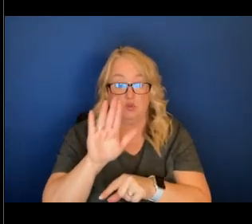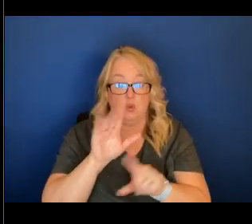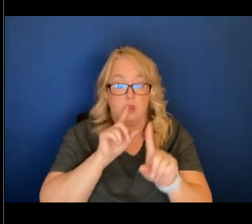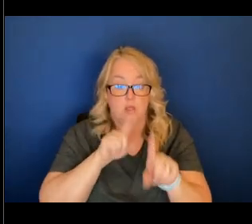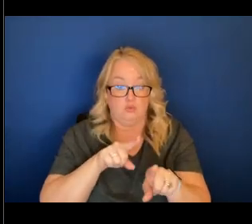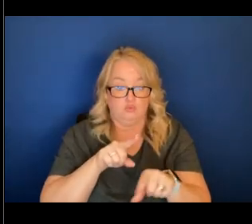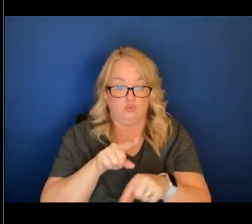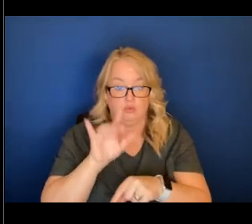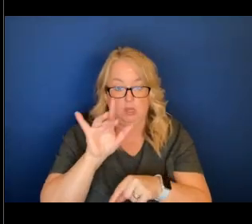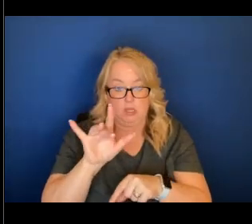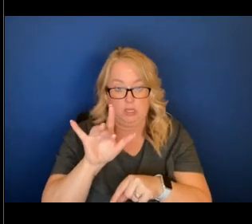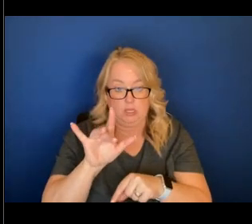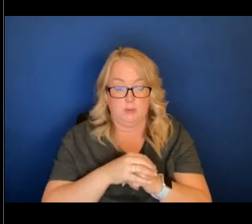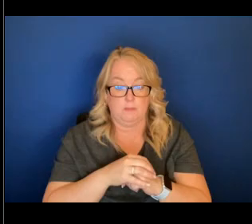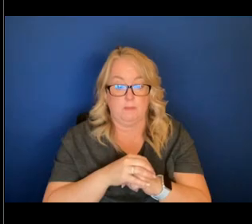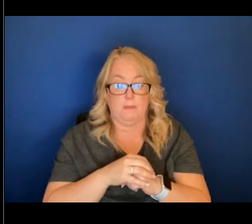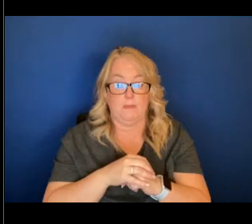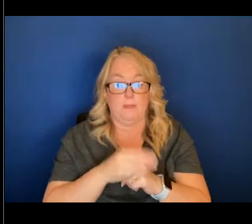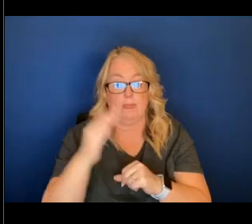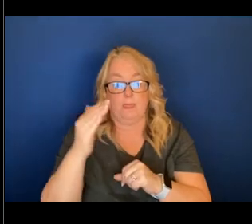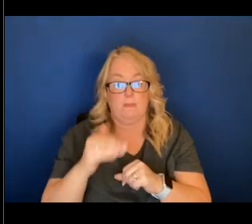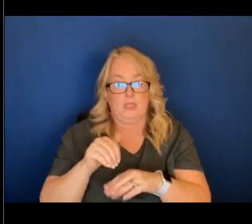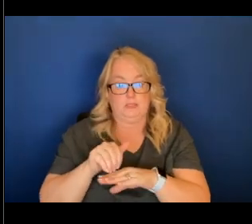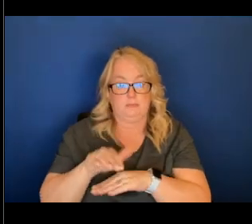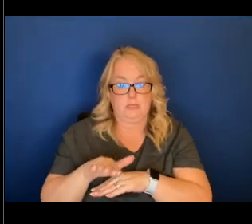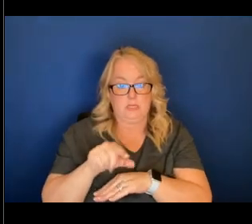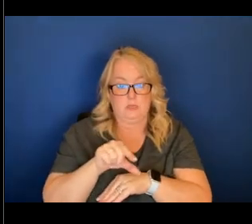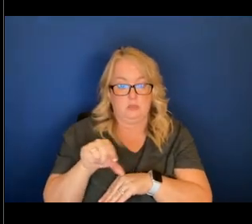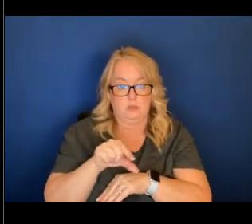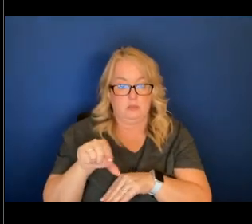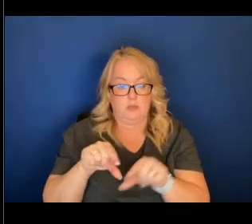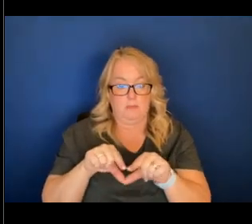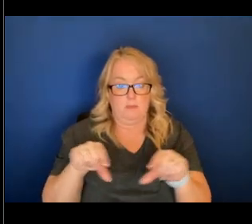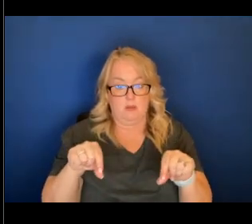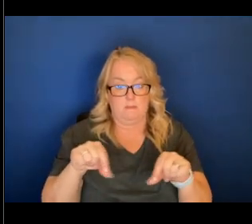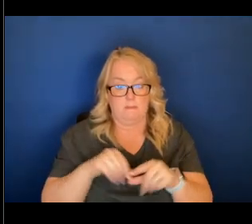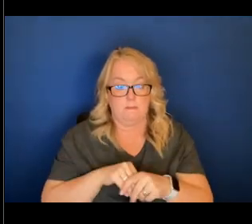the circle next to the answer and hit submit at the bottom.